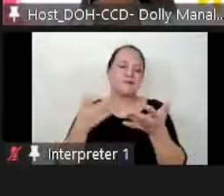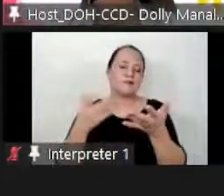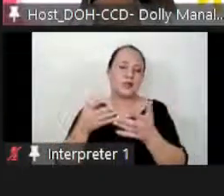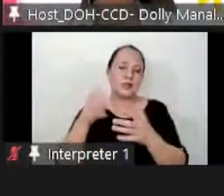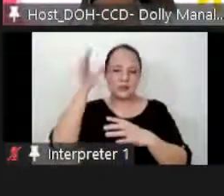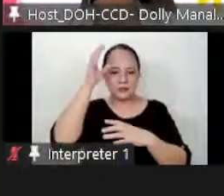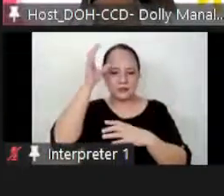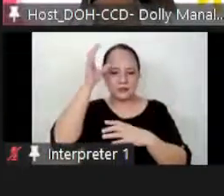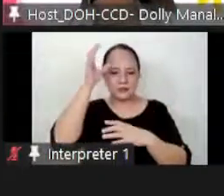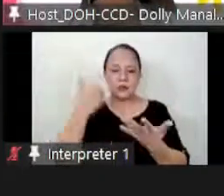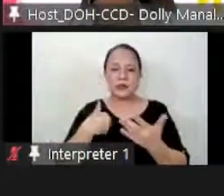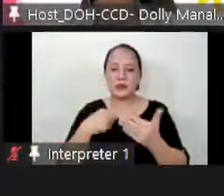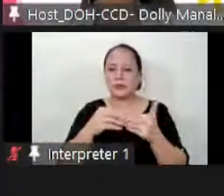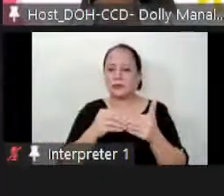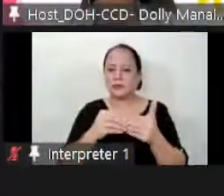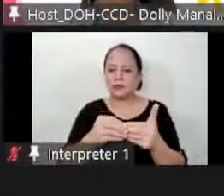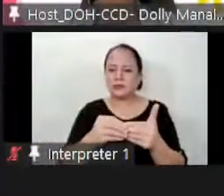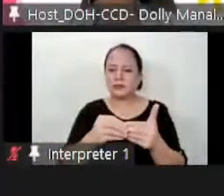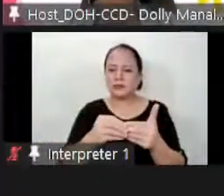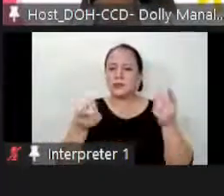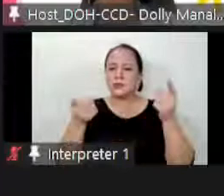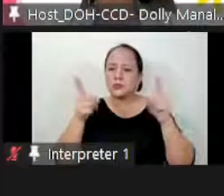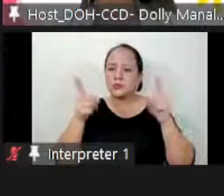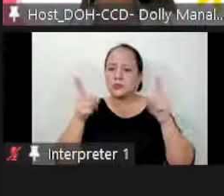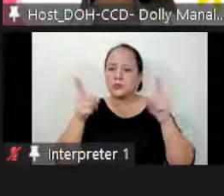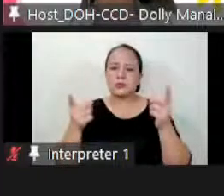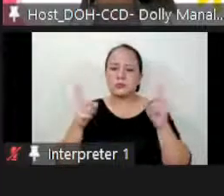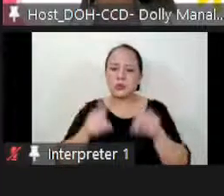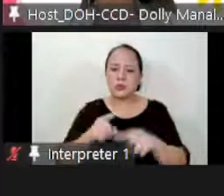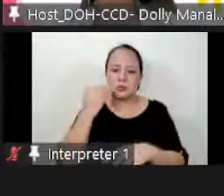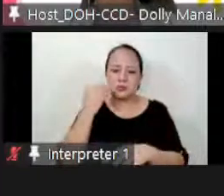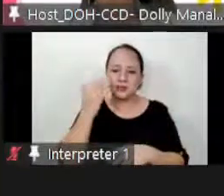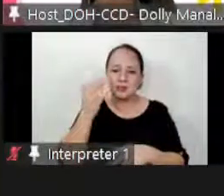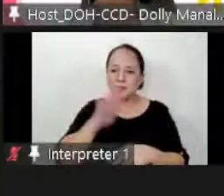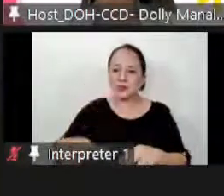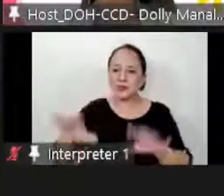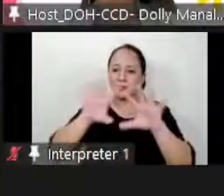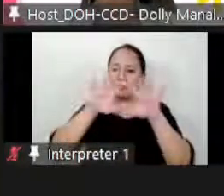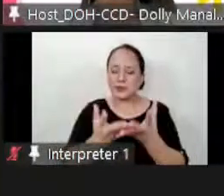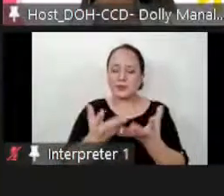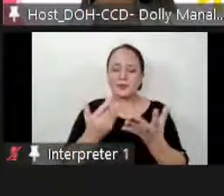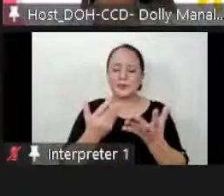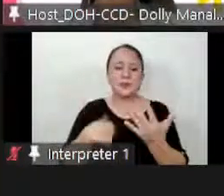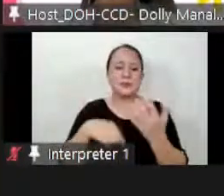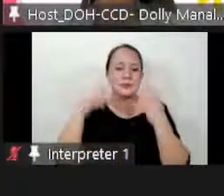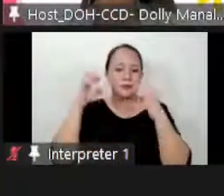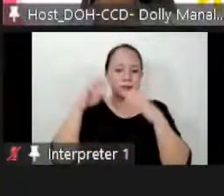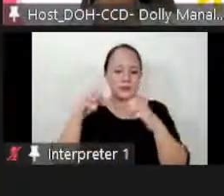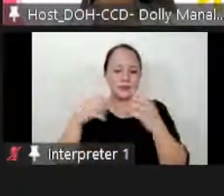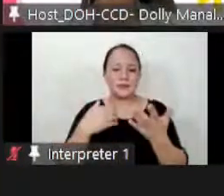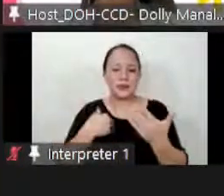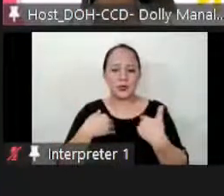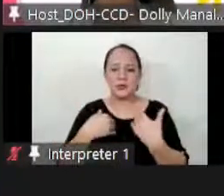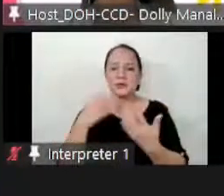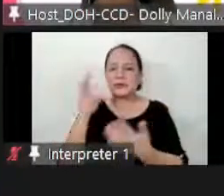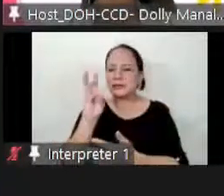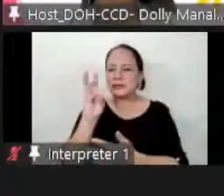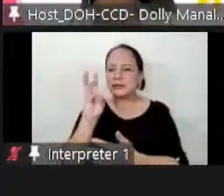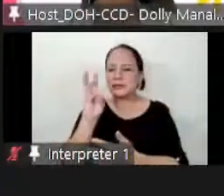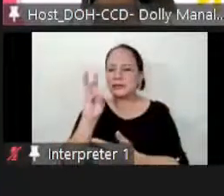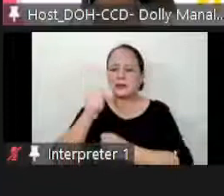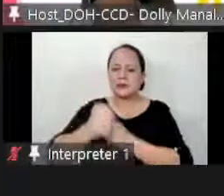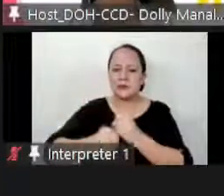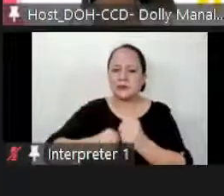leading cause globally or leading cause of death globally and is expected to increase up to 60% annually